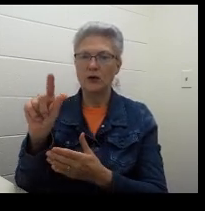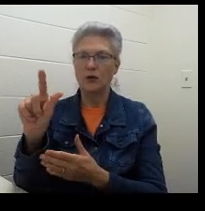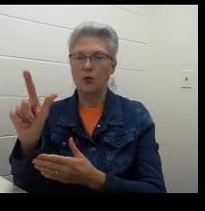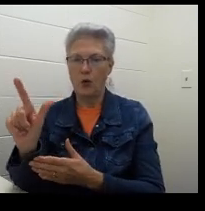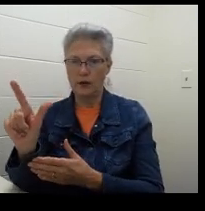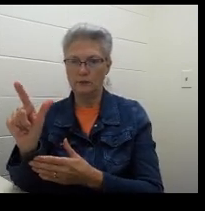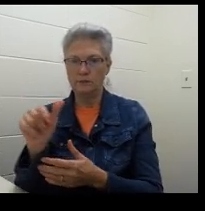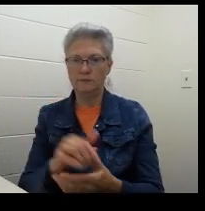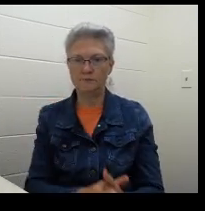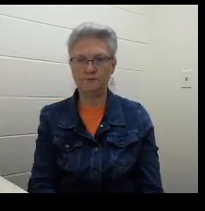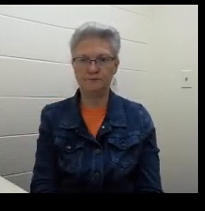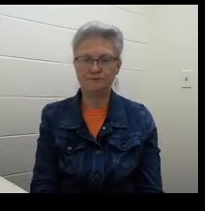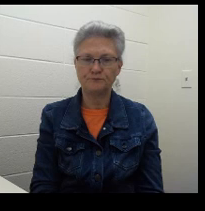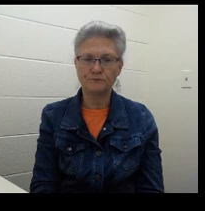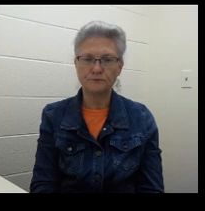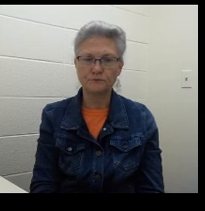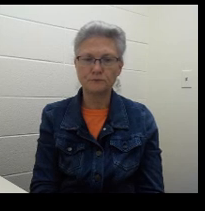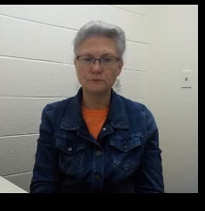2,121.